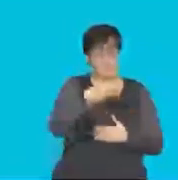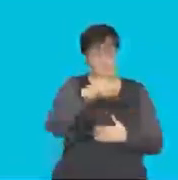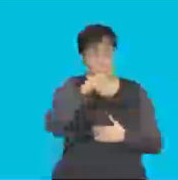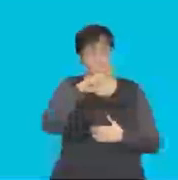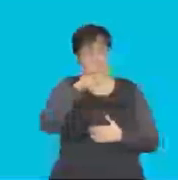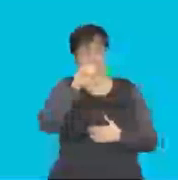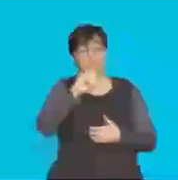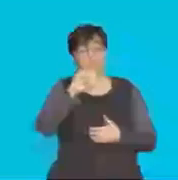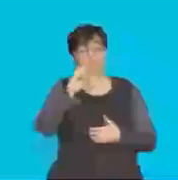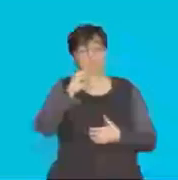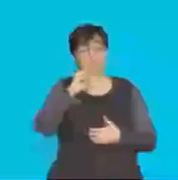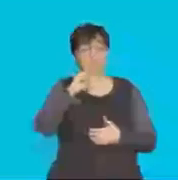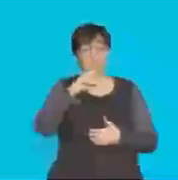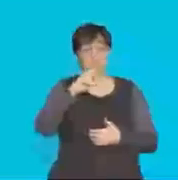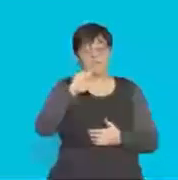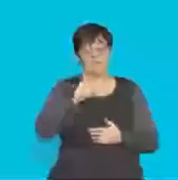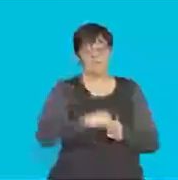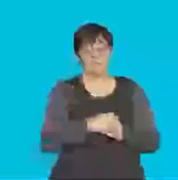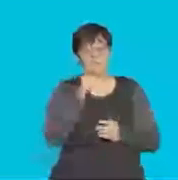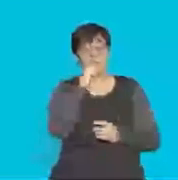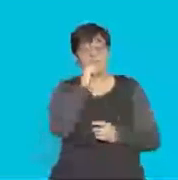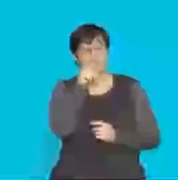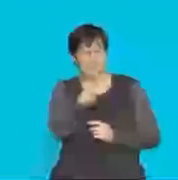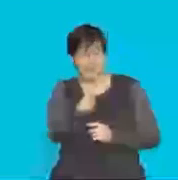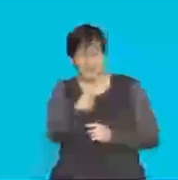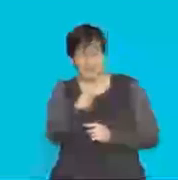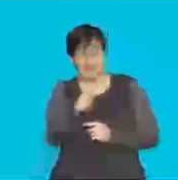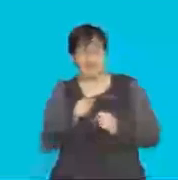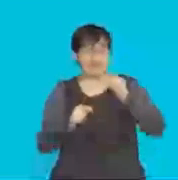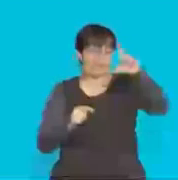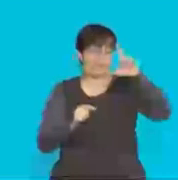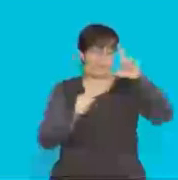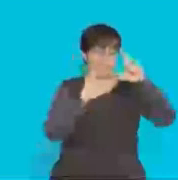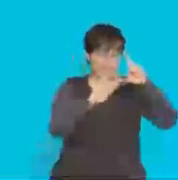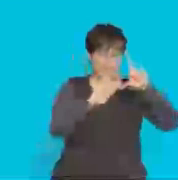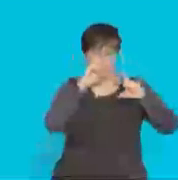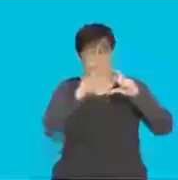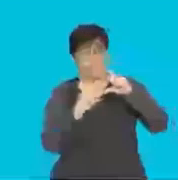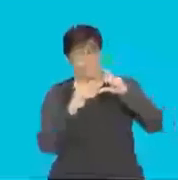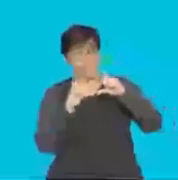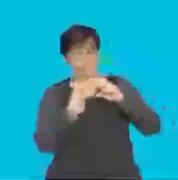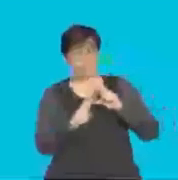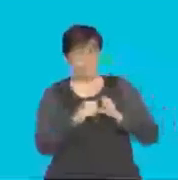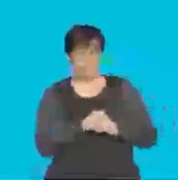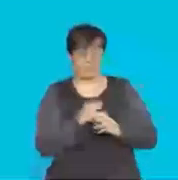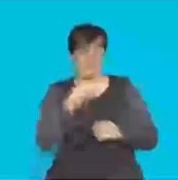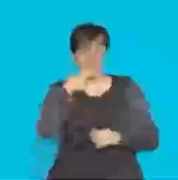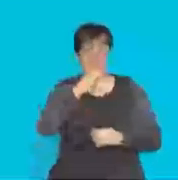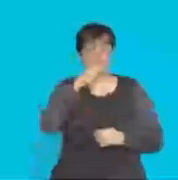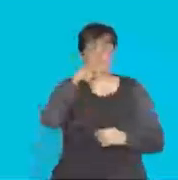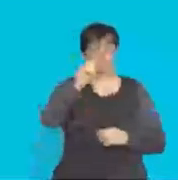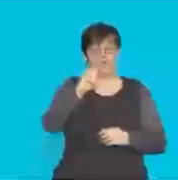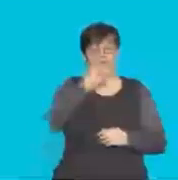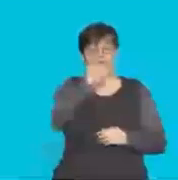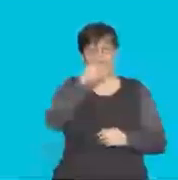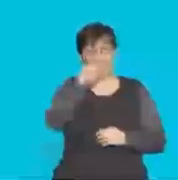and so his genotype is going to be capital B, small b, in other words, heterozygous.